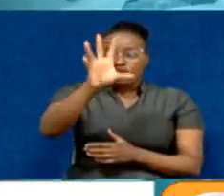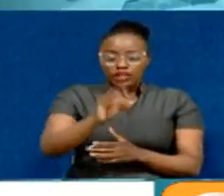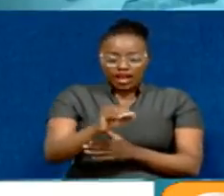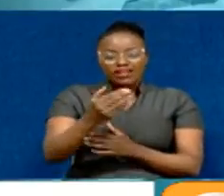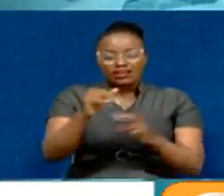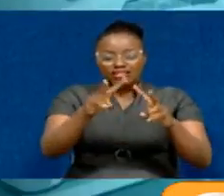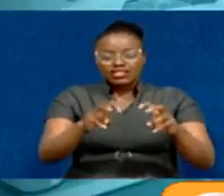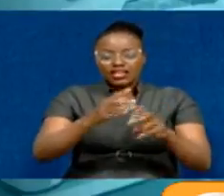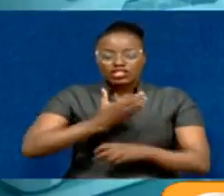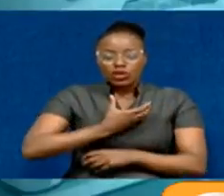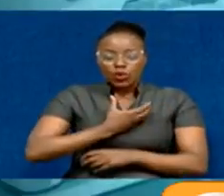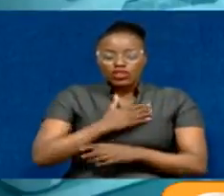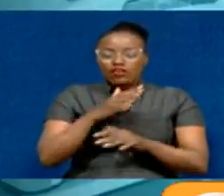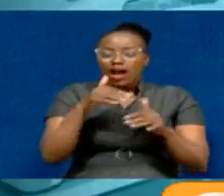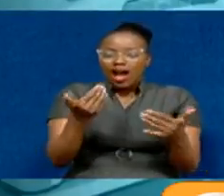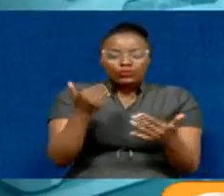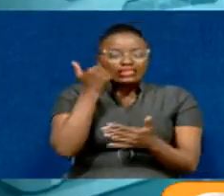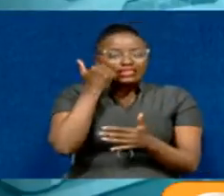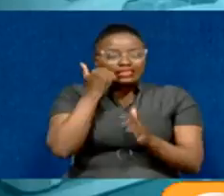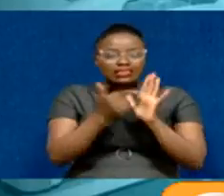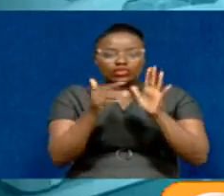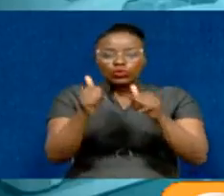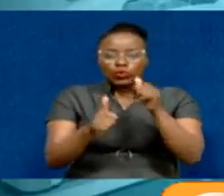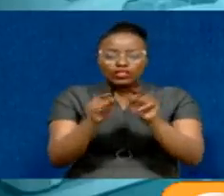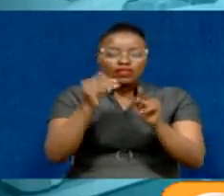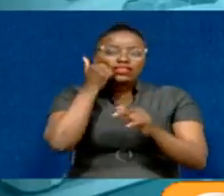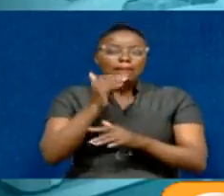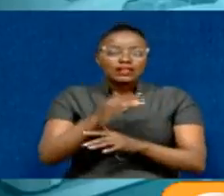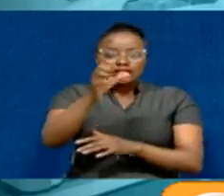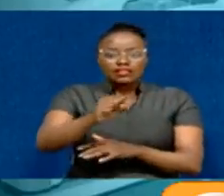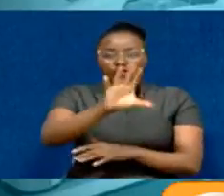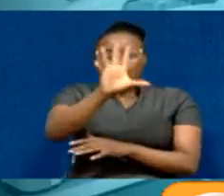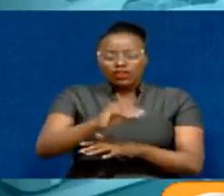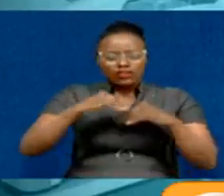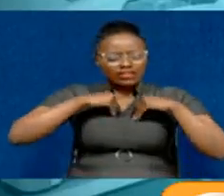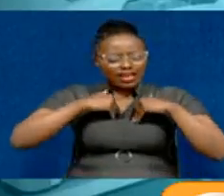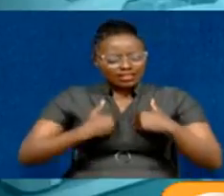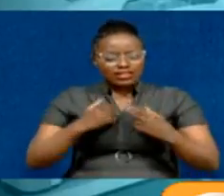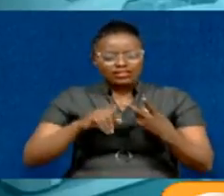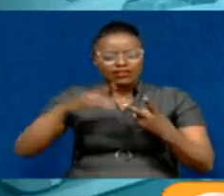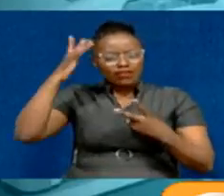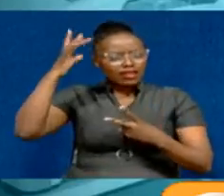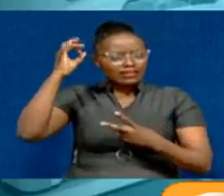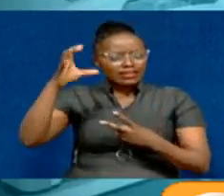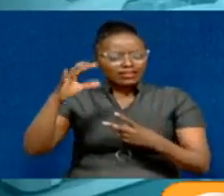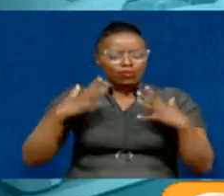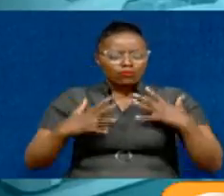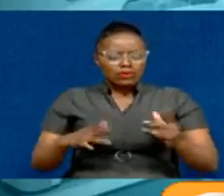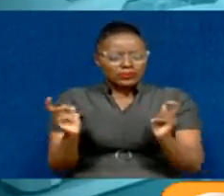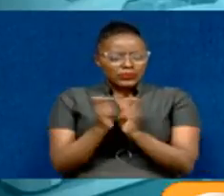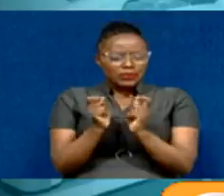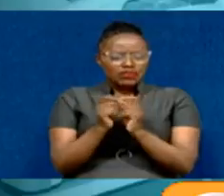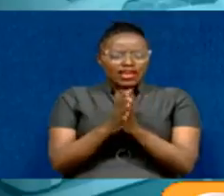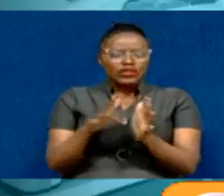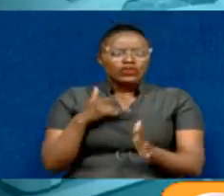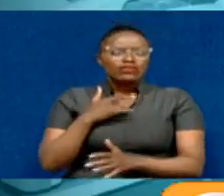Medical Research Council on the symptoms of the Omicron variant, among patients in South Africa, tiredness or fatigue, mild headache, body aches, and a